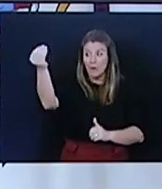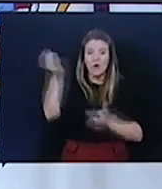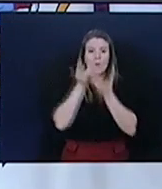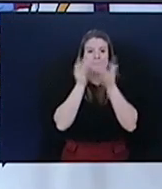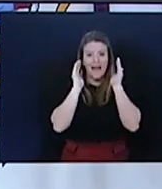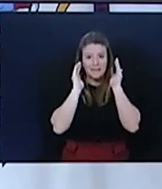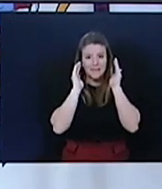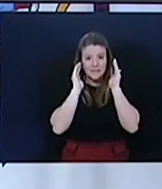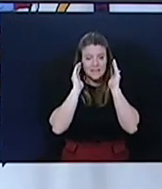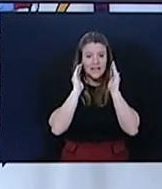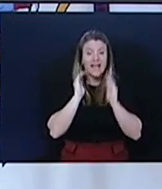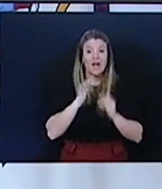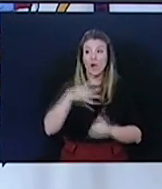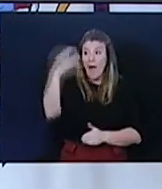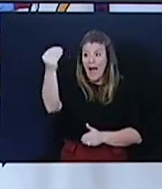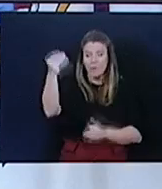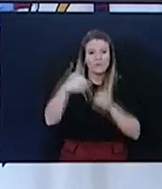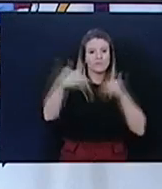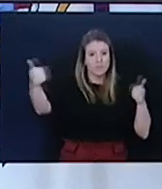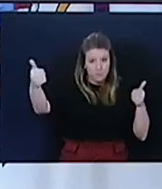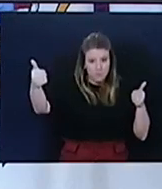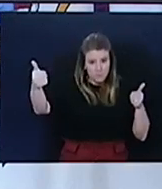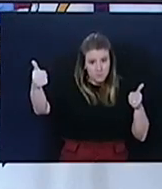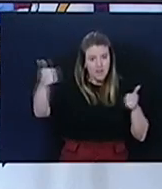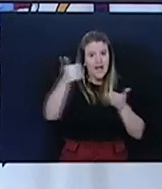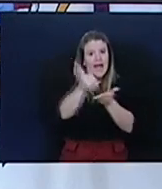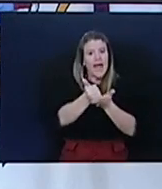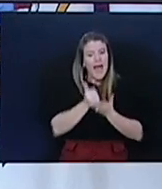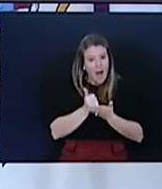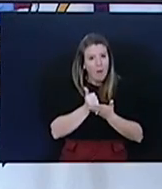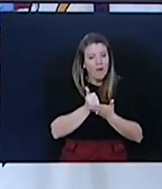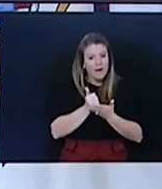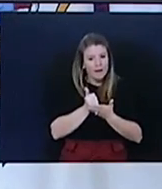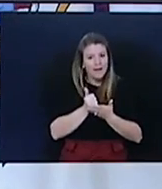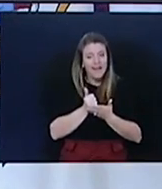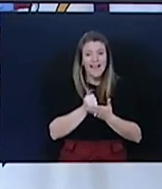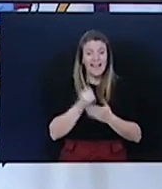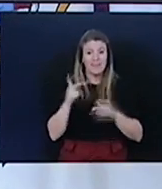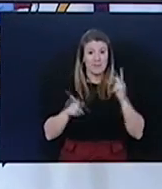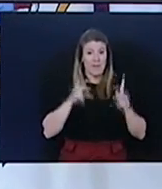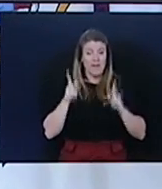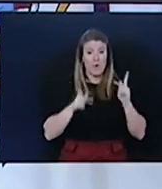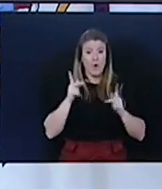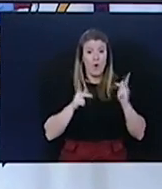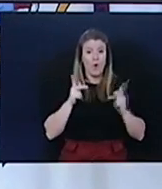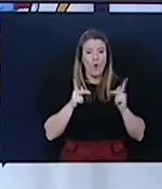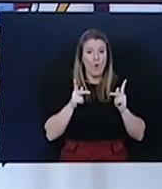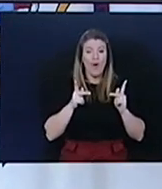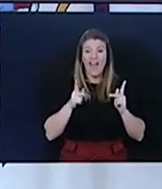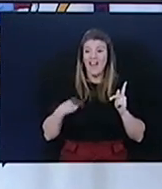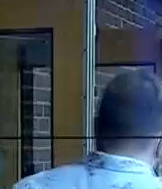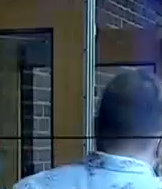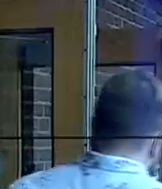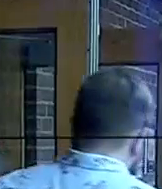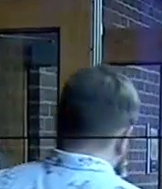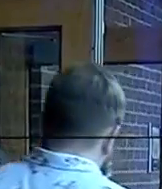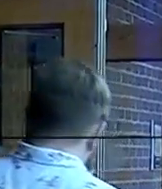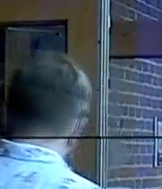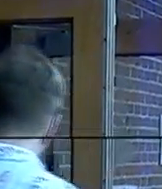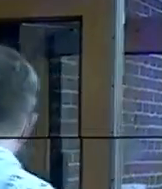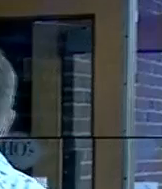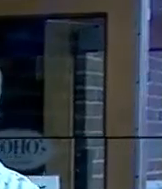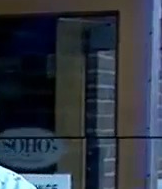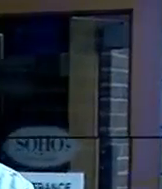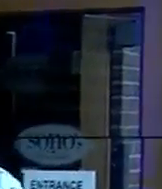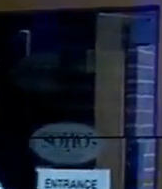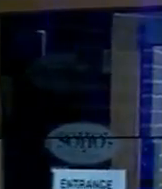has the coronavirus will infect less than one person. In the studio, I'm Haley Kosick, 13 News, working for you. Haley,